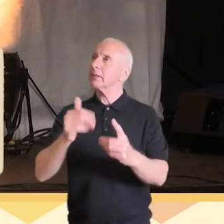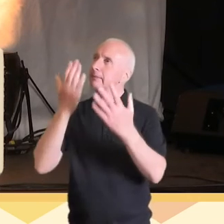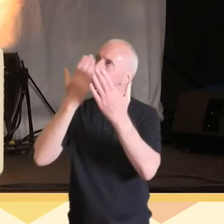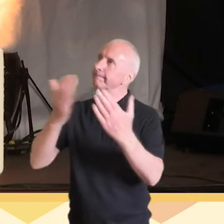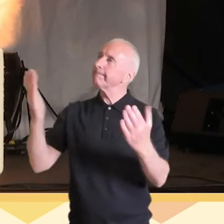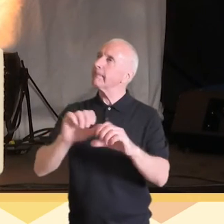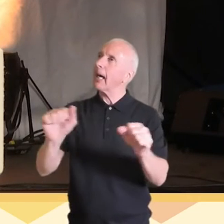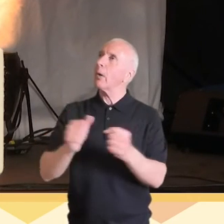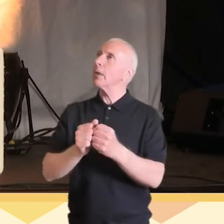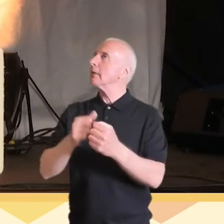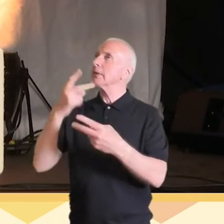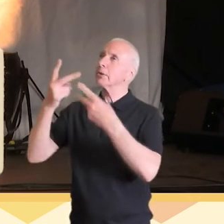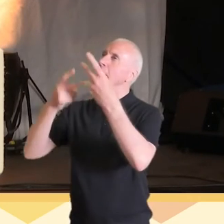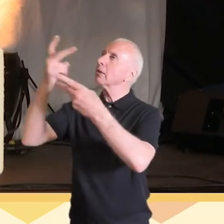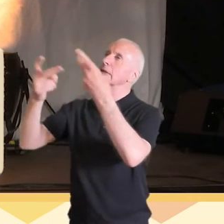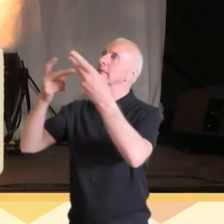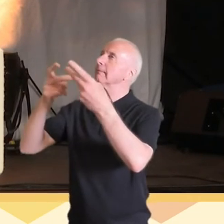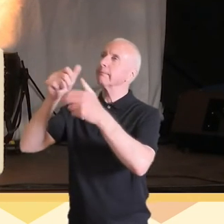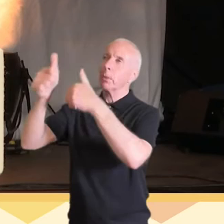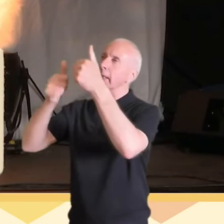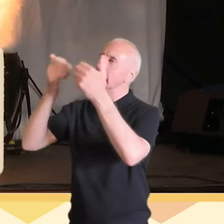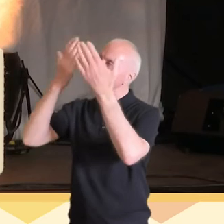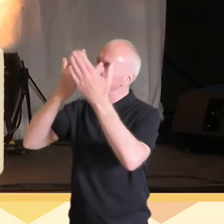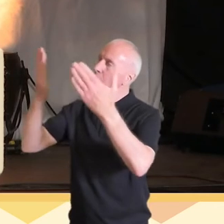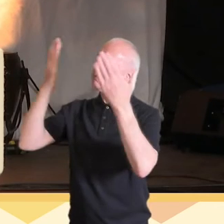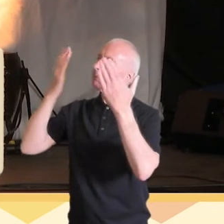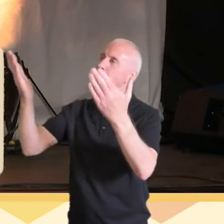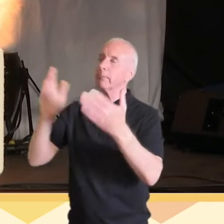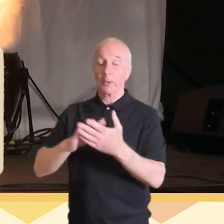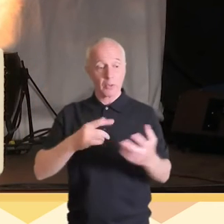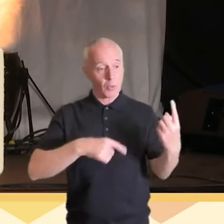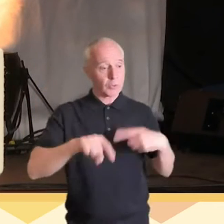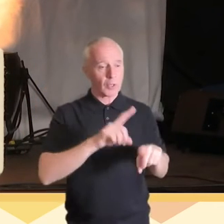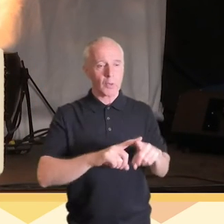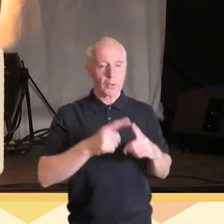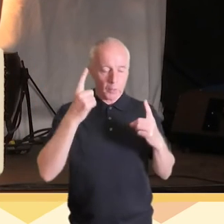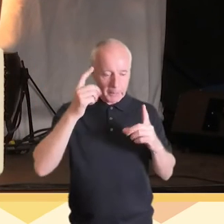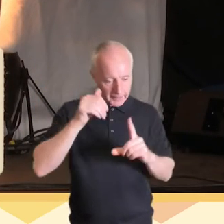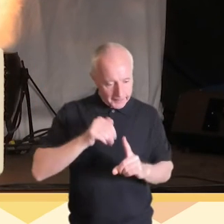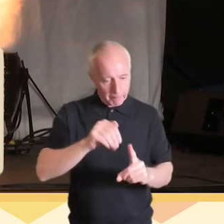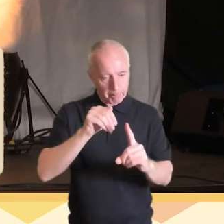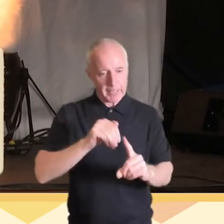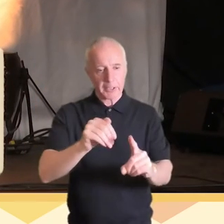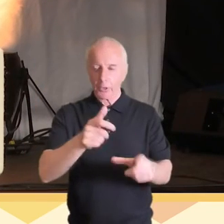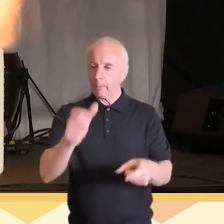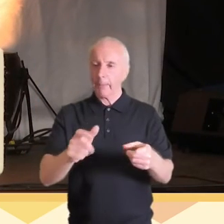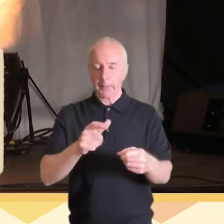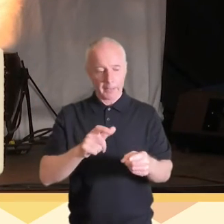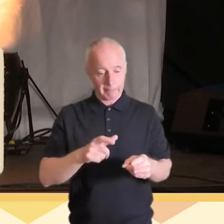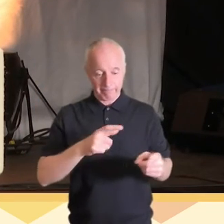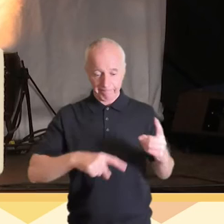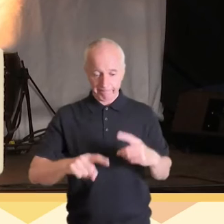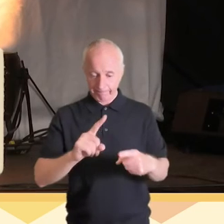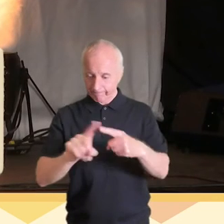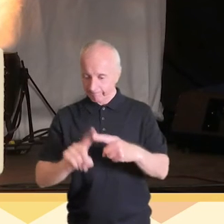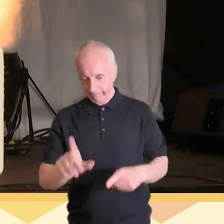our songs of praise and worship, but to be witnesses and a missional people in our locality.